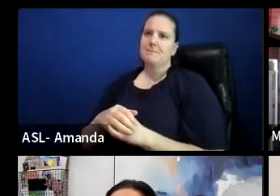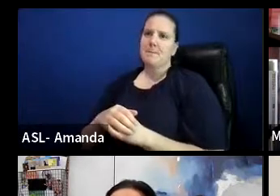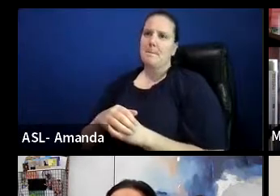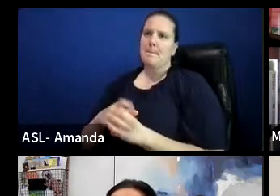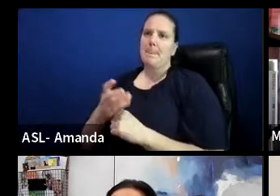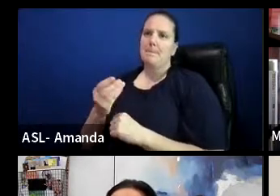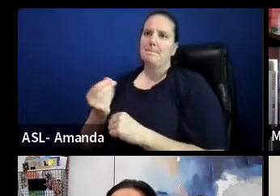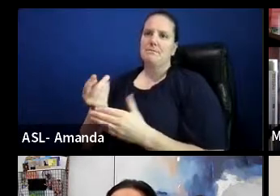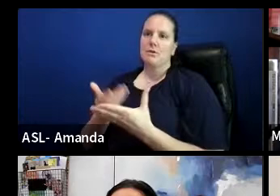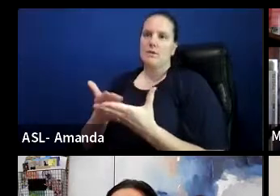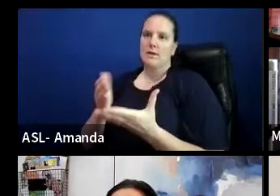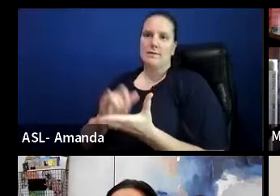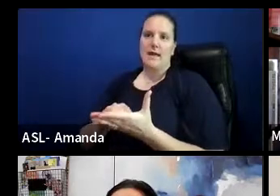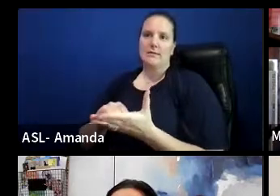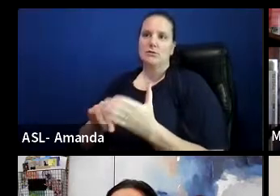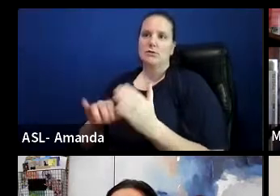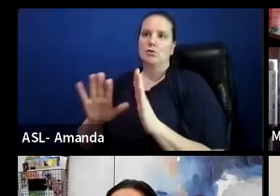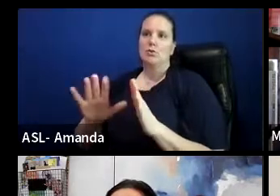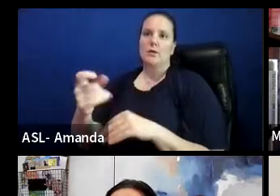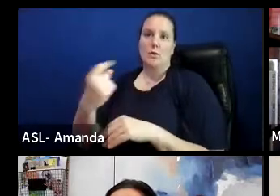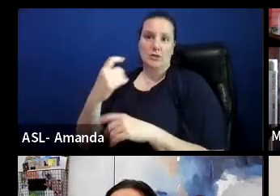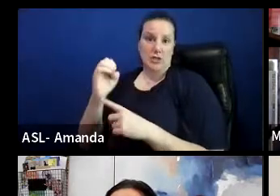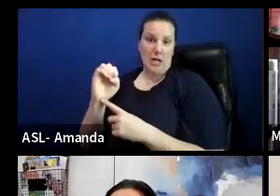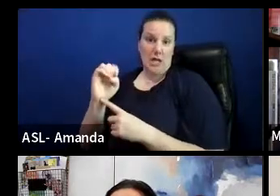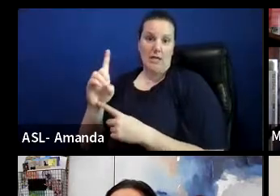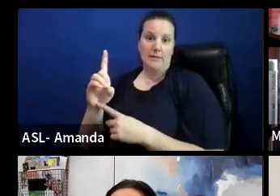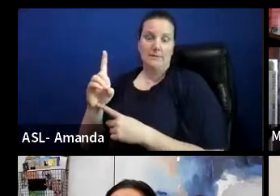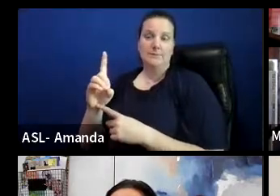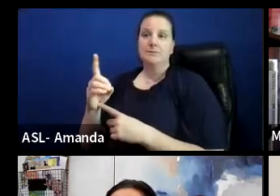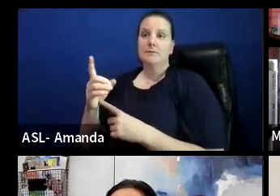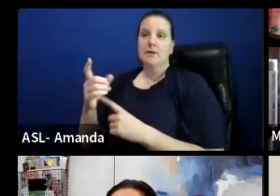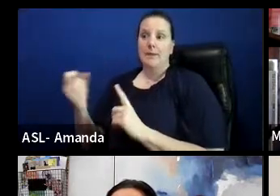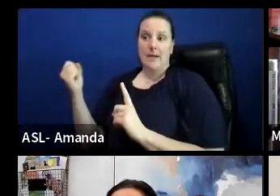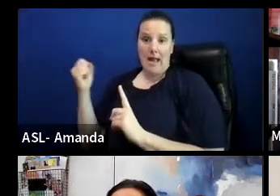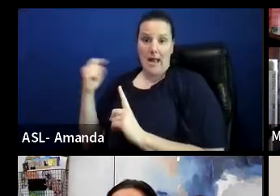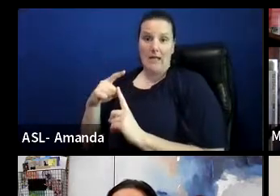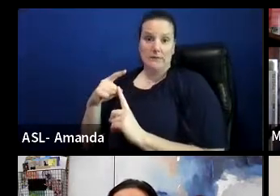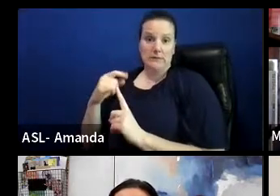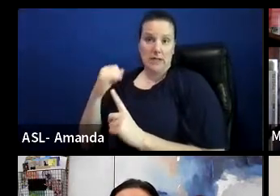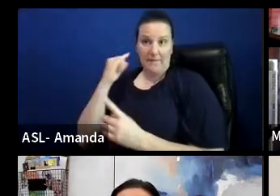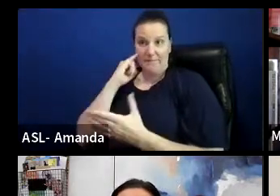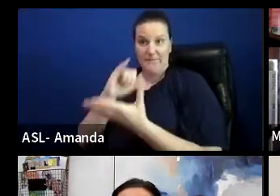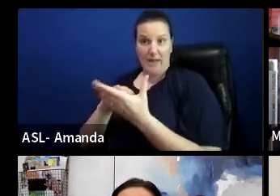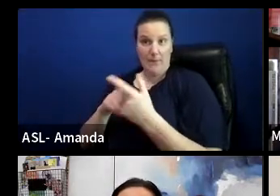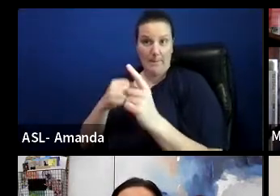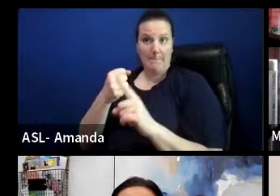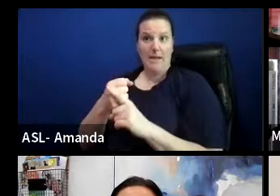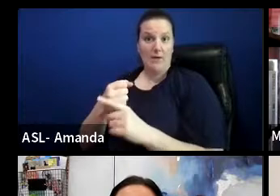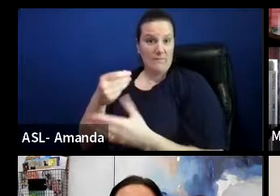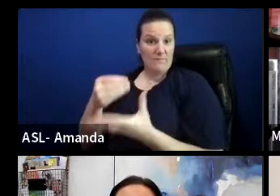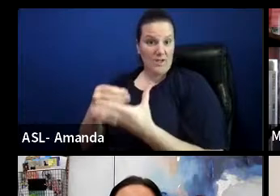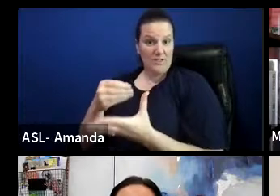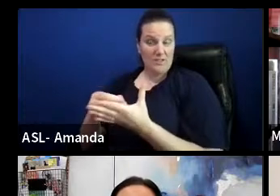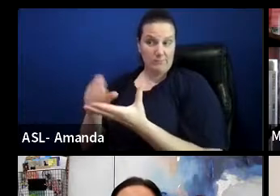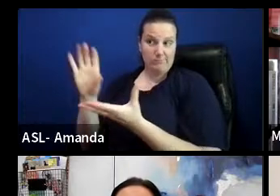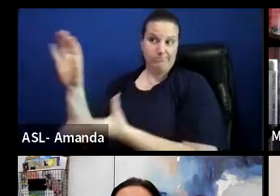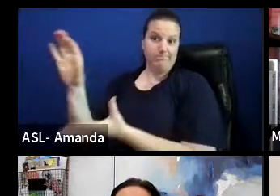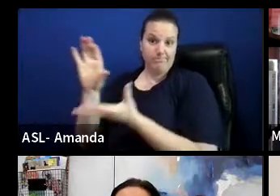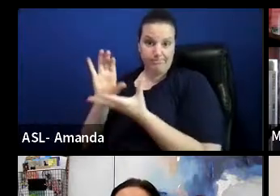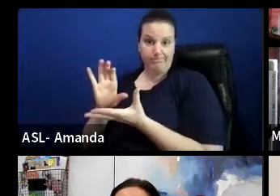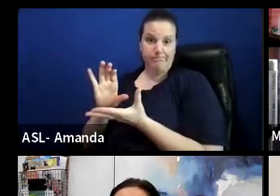couple of things. This is a great question, Ed. We've been asked if that will impact the funding stream that we